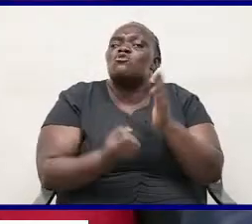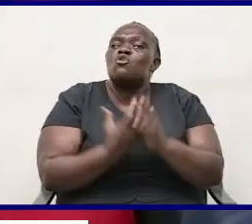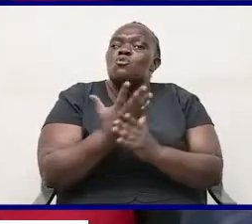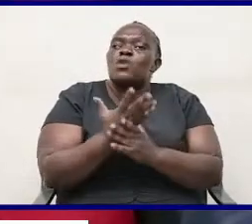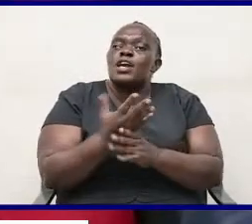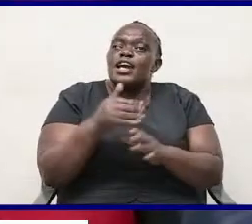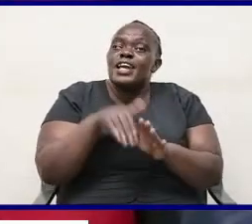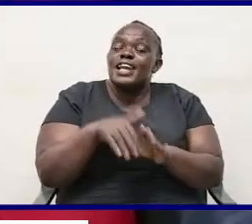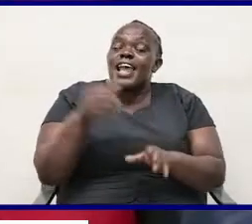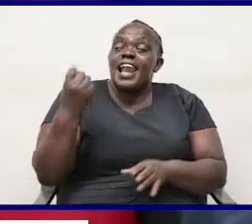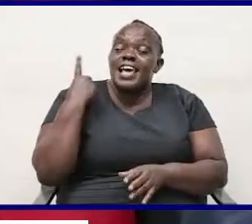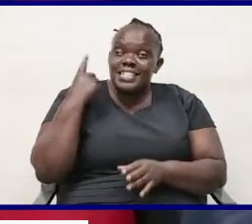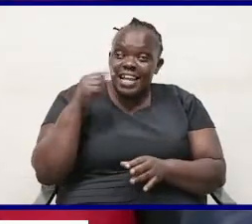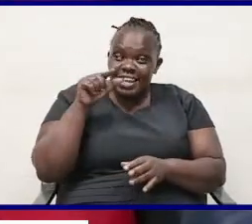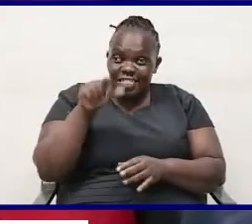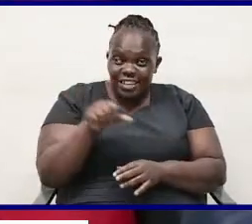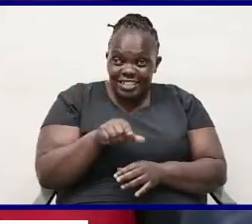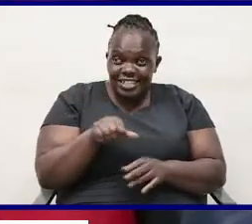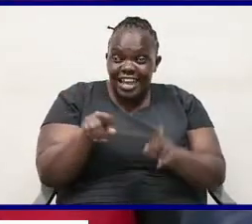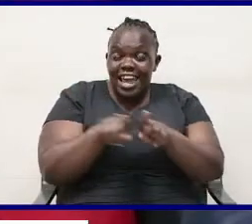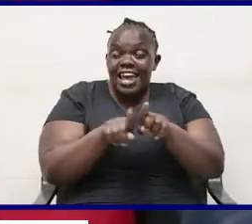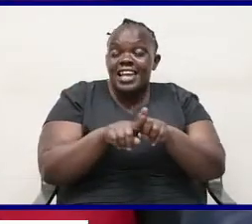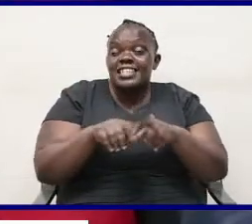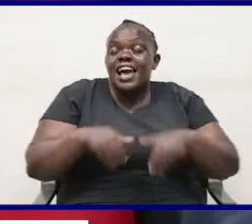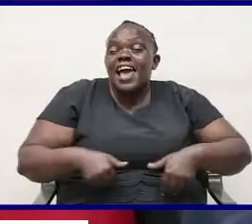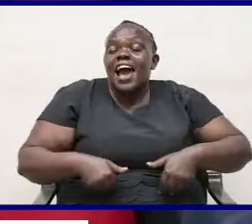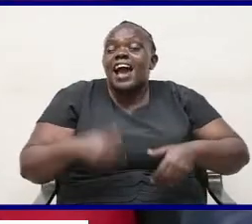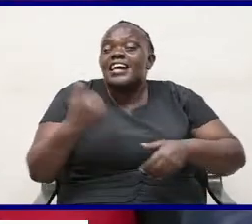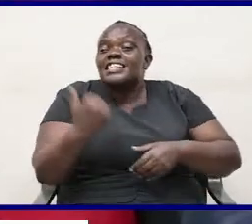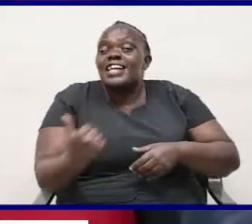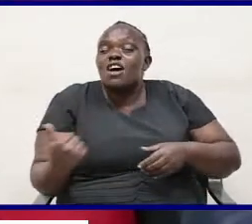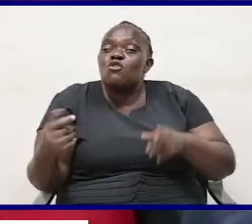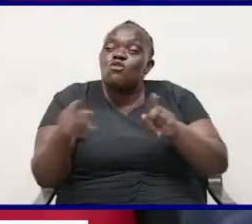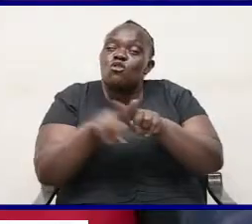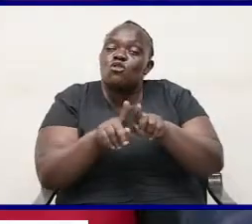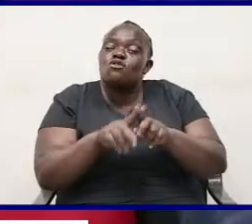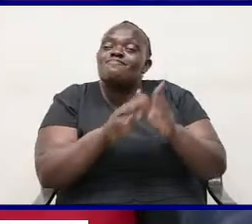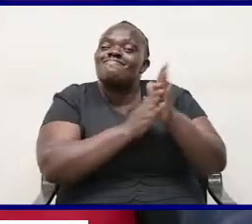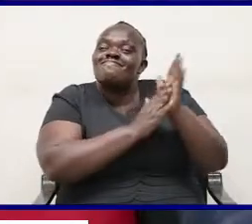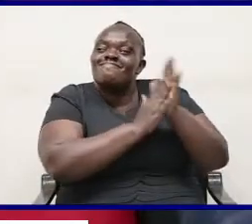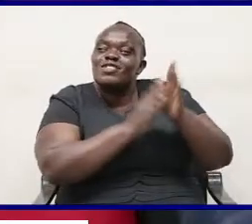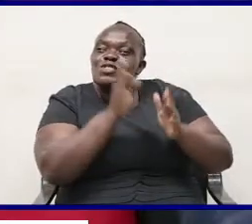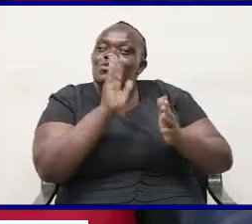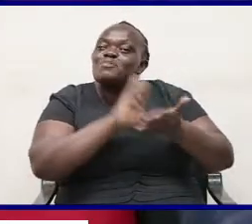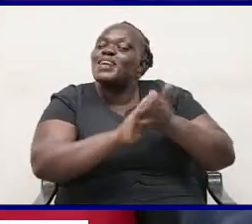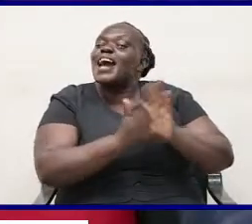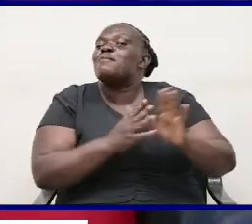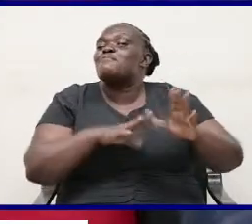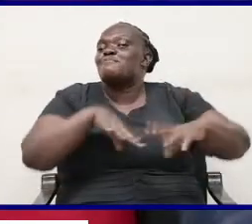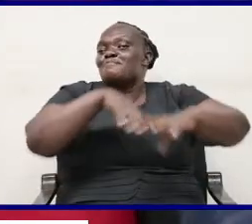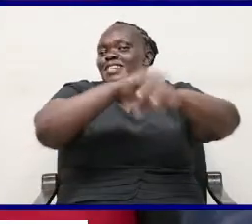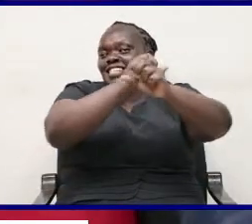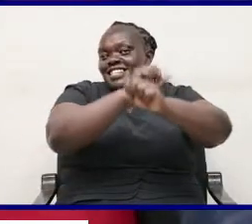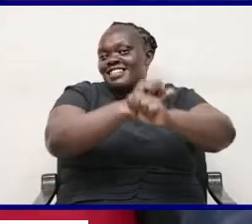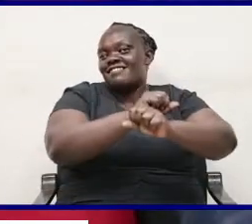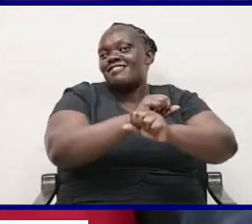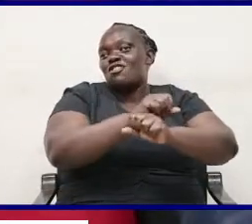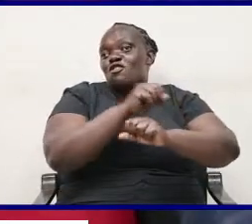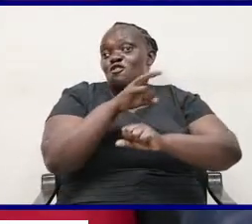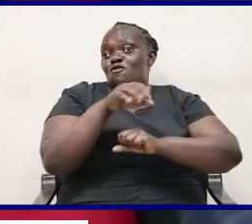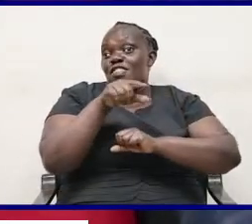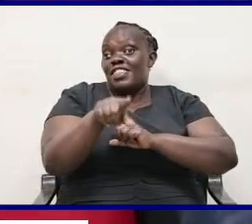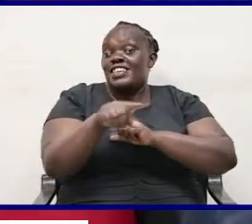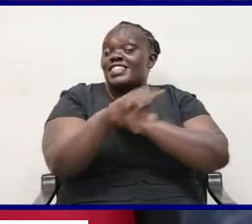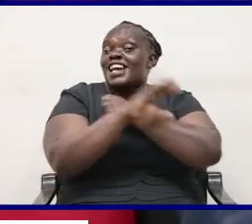growing up in understanding that as a young child, I'd always aspired to be the president of